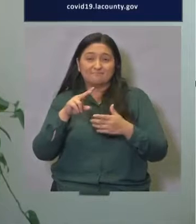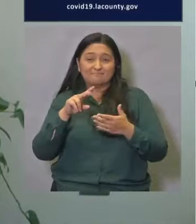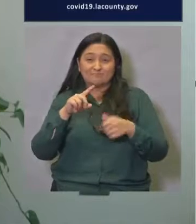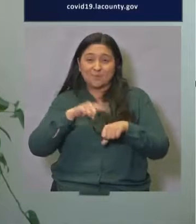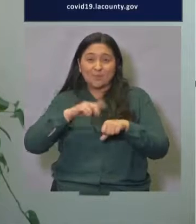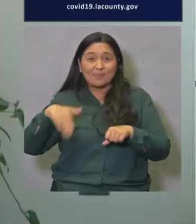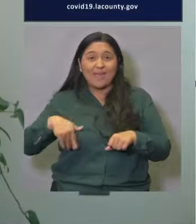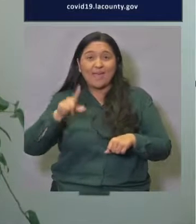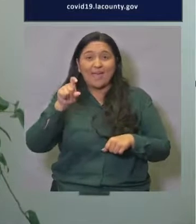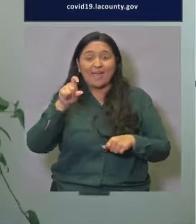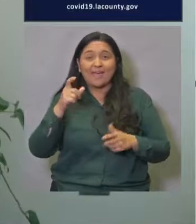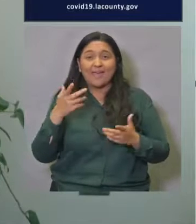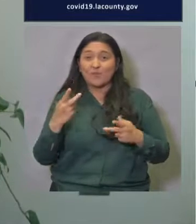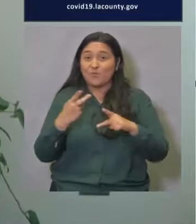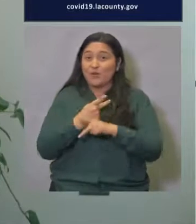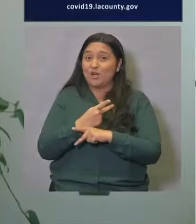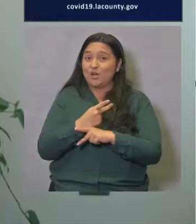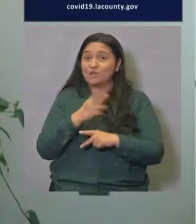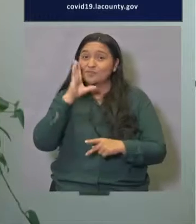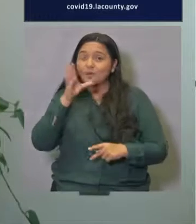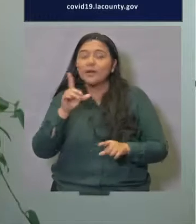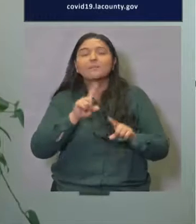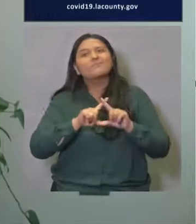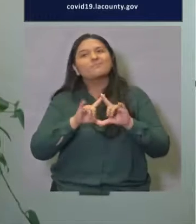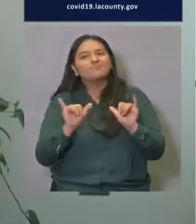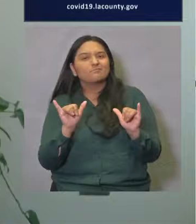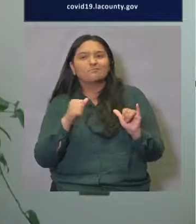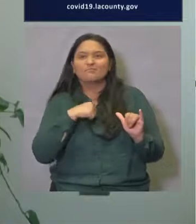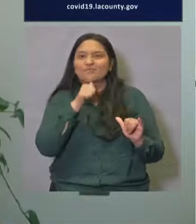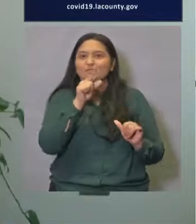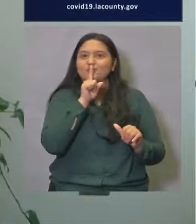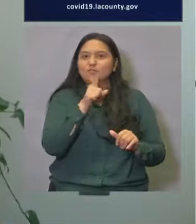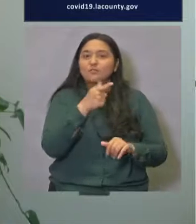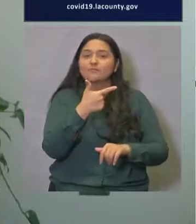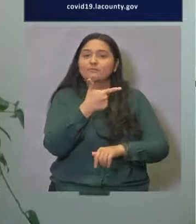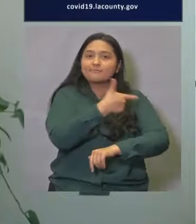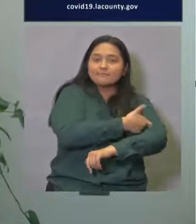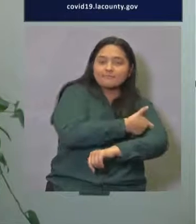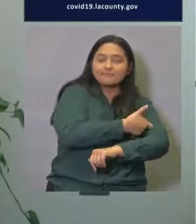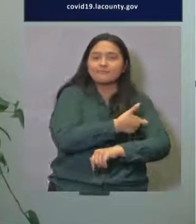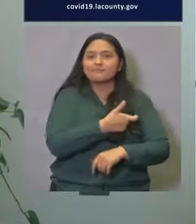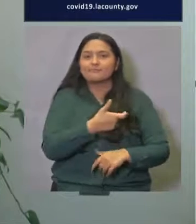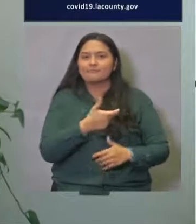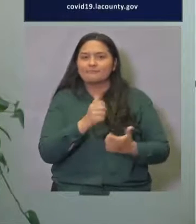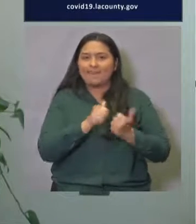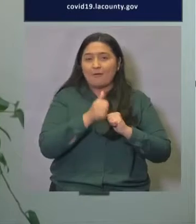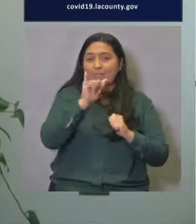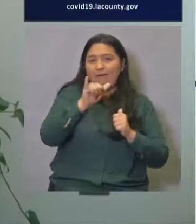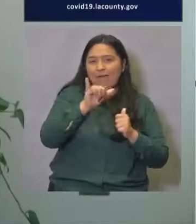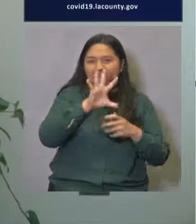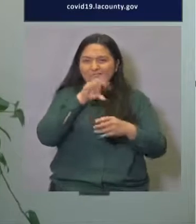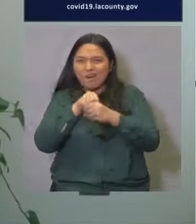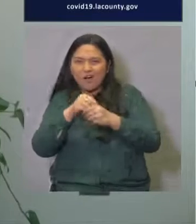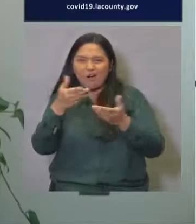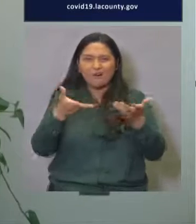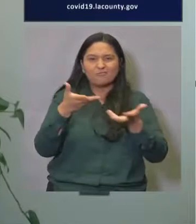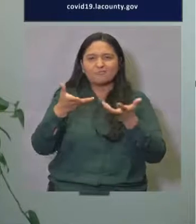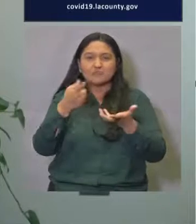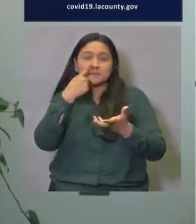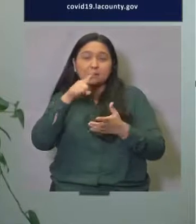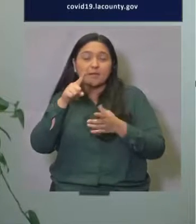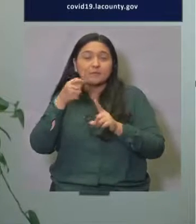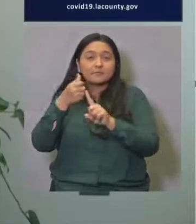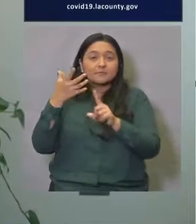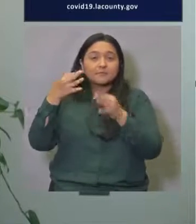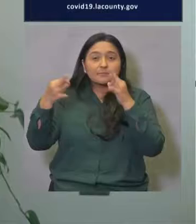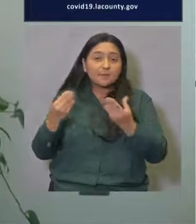hill. But I also don't know how vaccinations and variants play into all this. So if you could elaborate. Thank you.